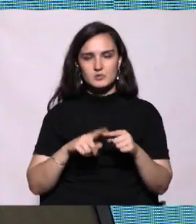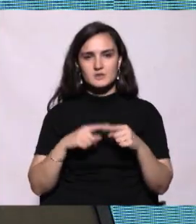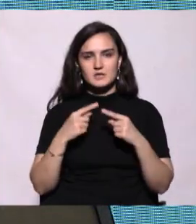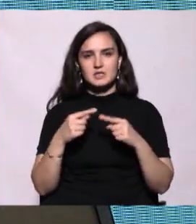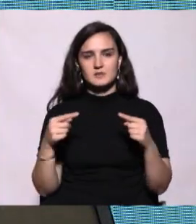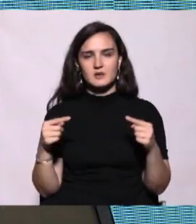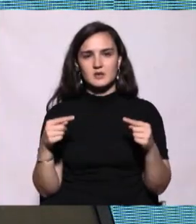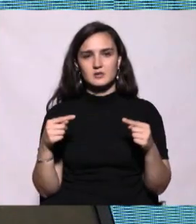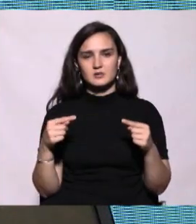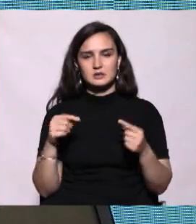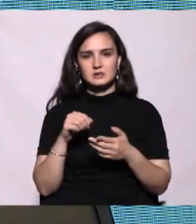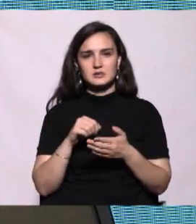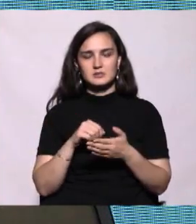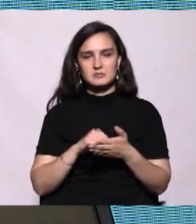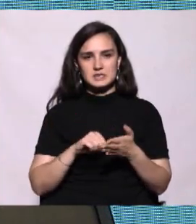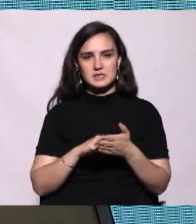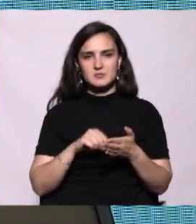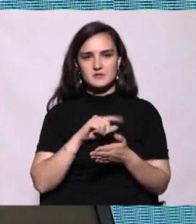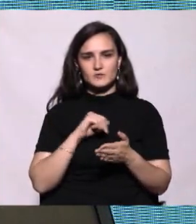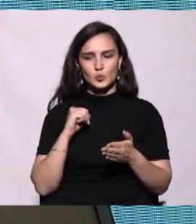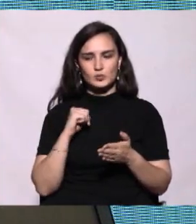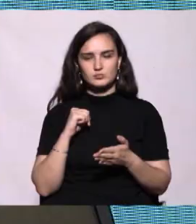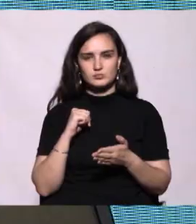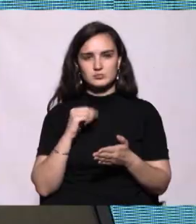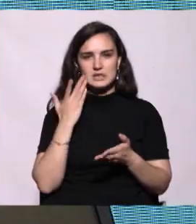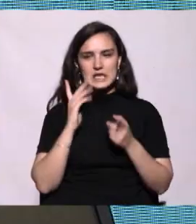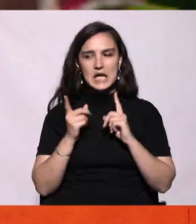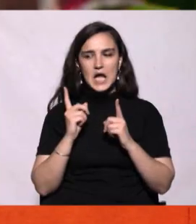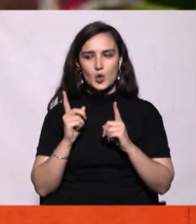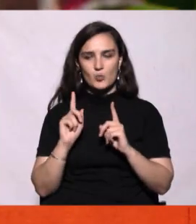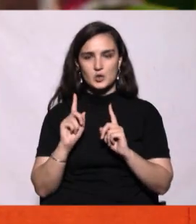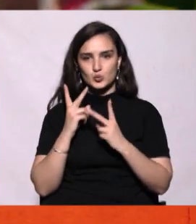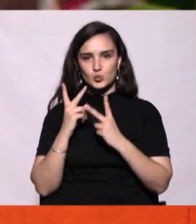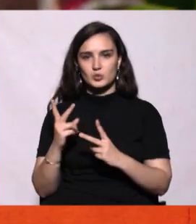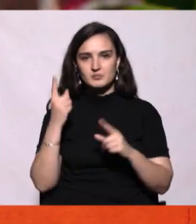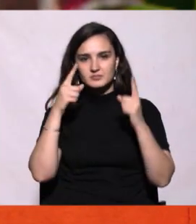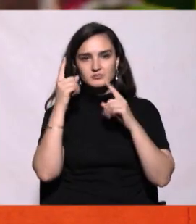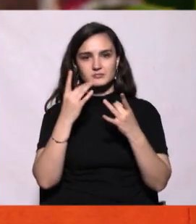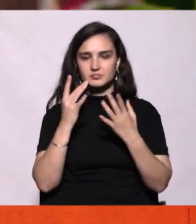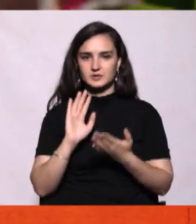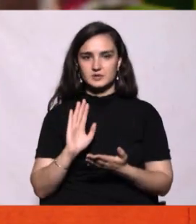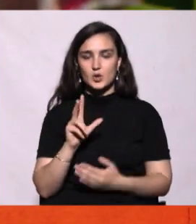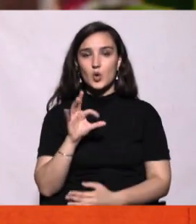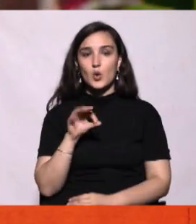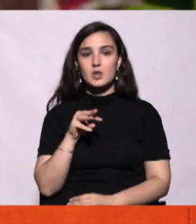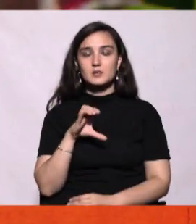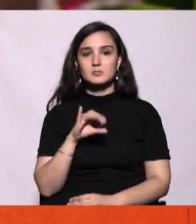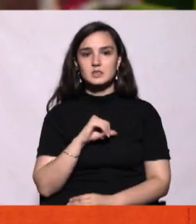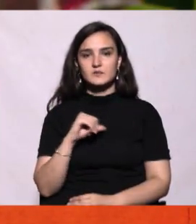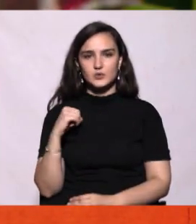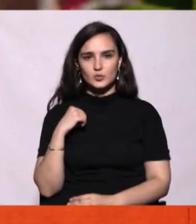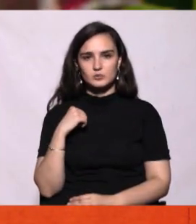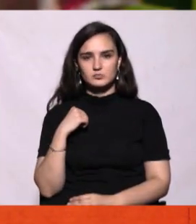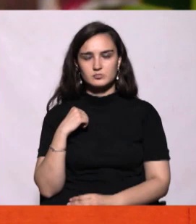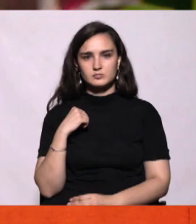of superstitious reasoning. He looks for real causes. Yes, Mr. Holmes